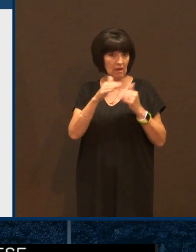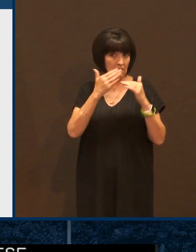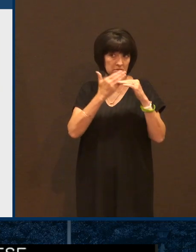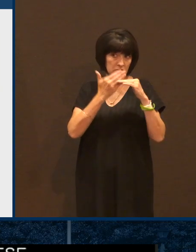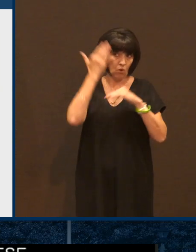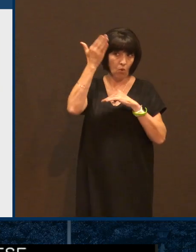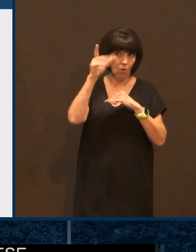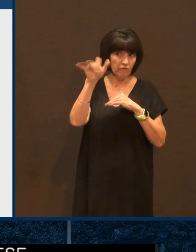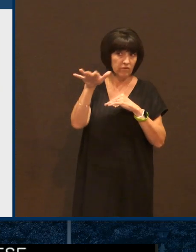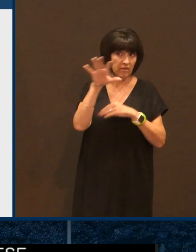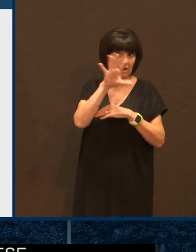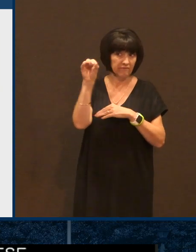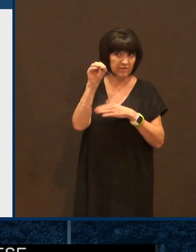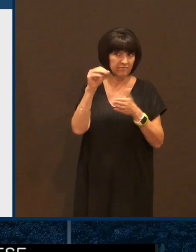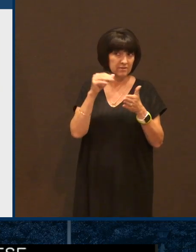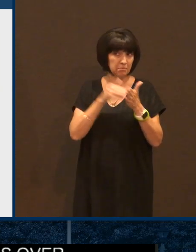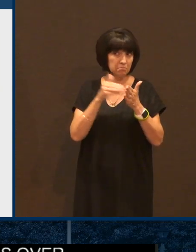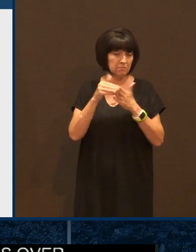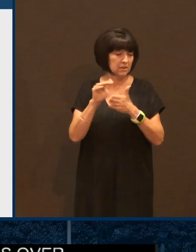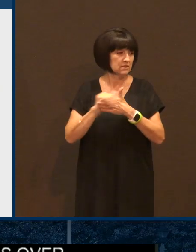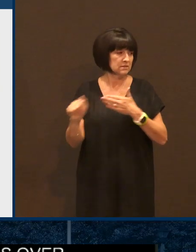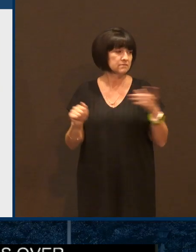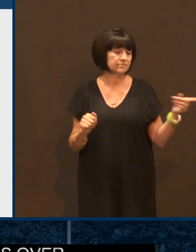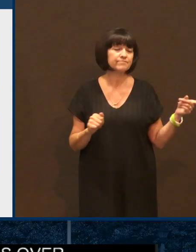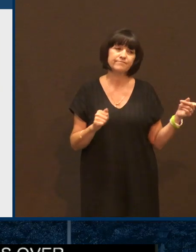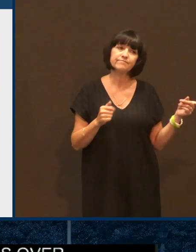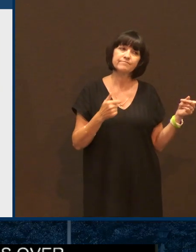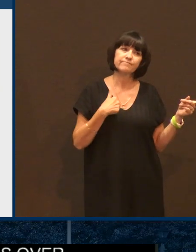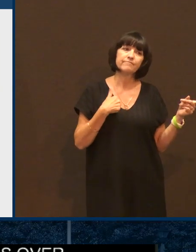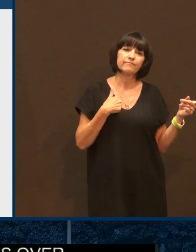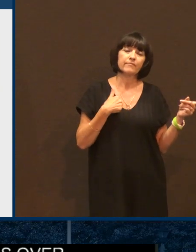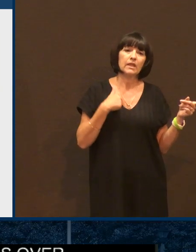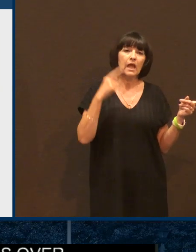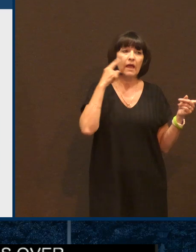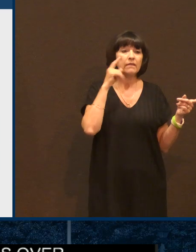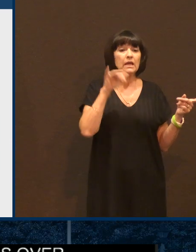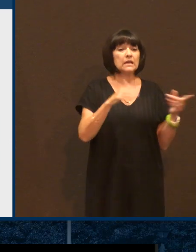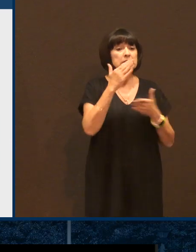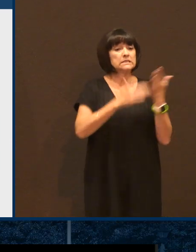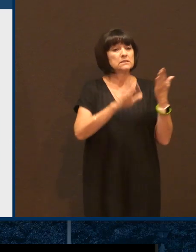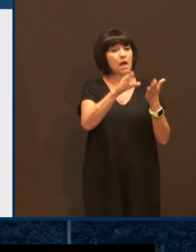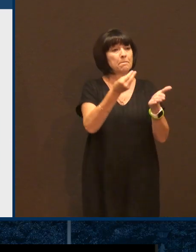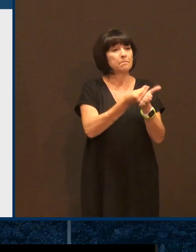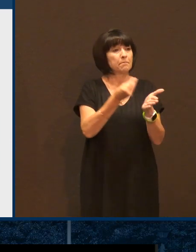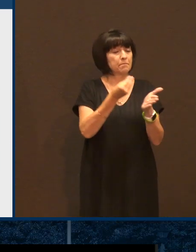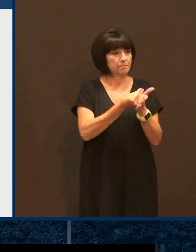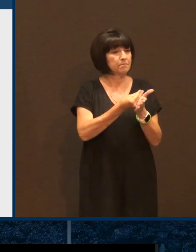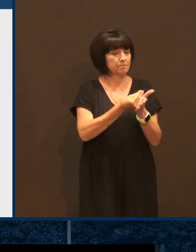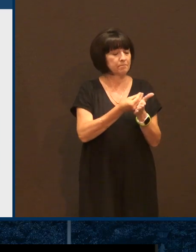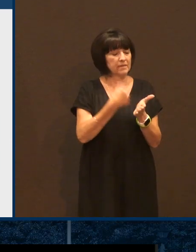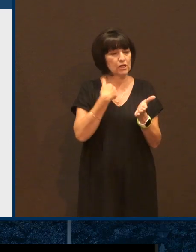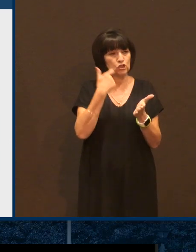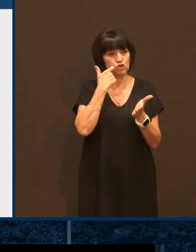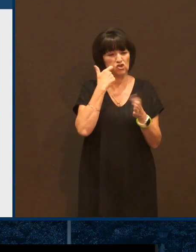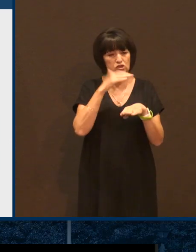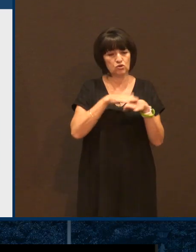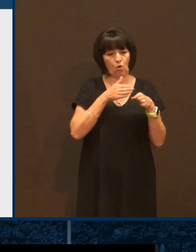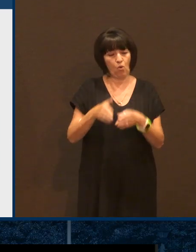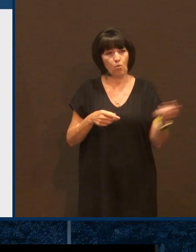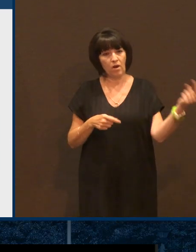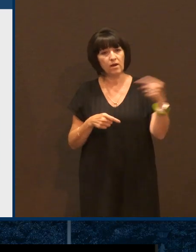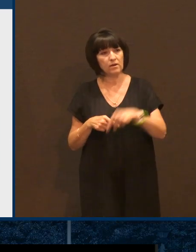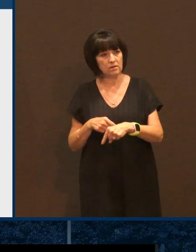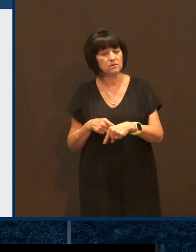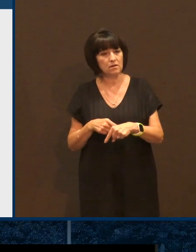million. I might add that I think there's a time here for repurposing funding. I had a call on my way up today.